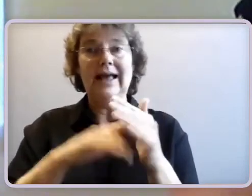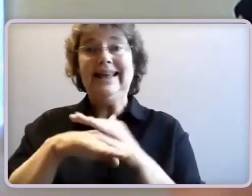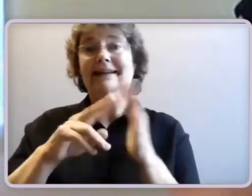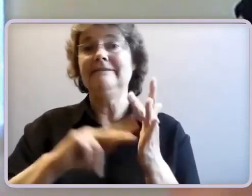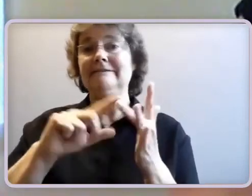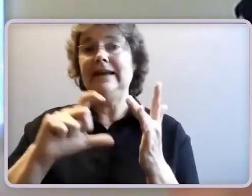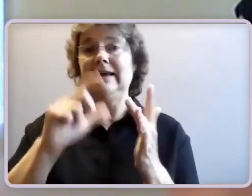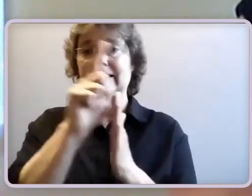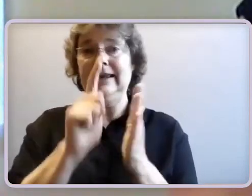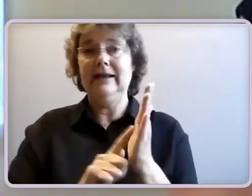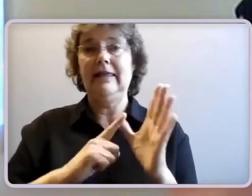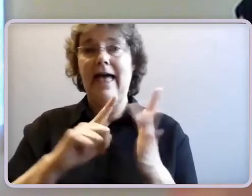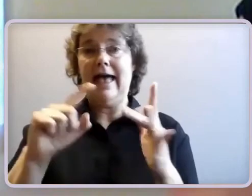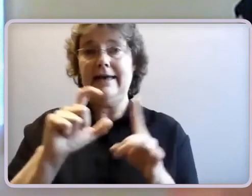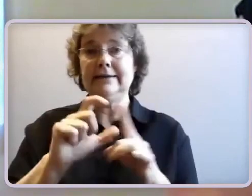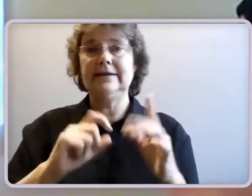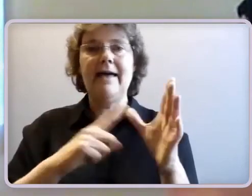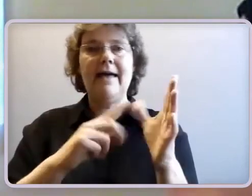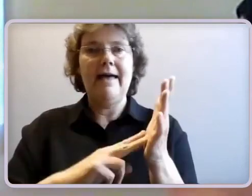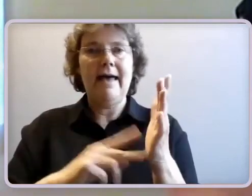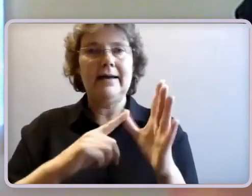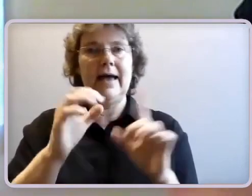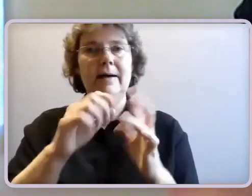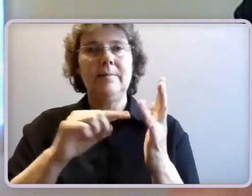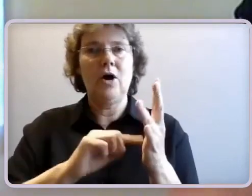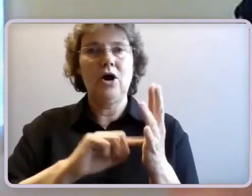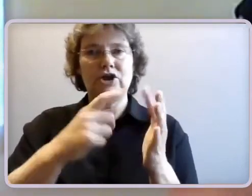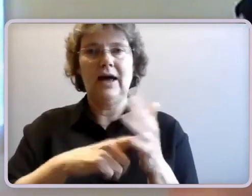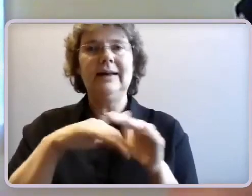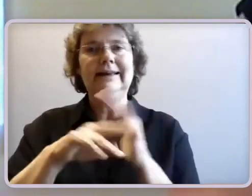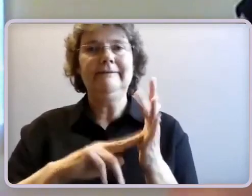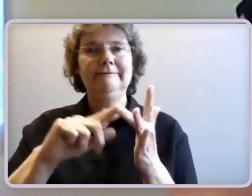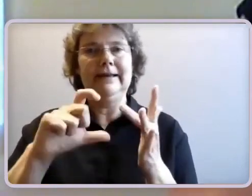and Anna Potter, based at the Victorian Aboriginal Legal Service.